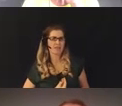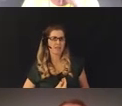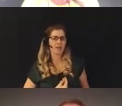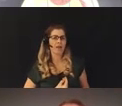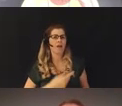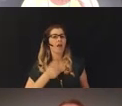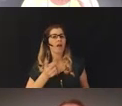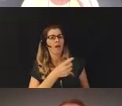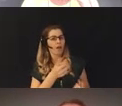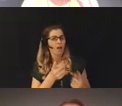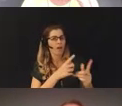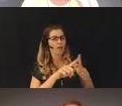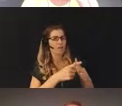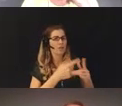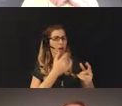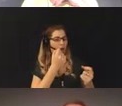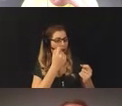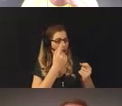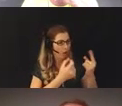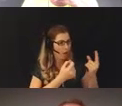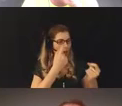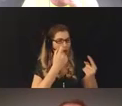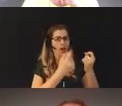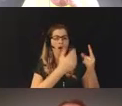and understanding on Durante's part as he